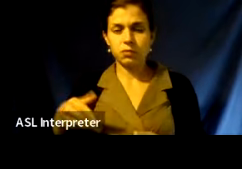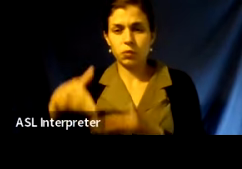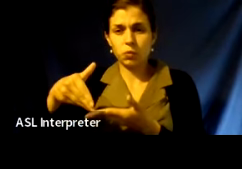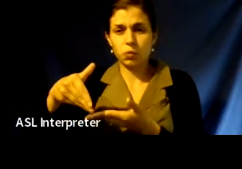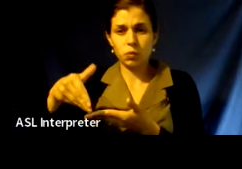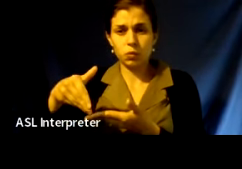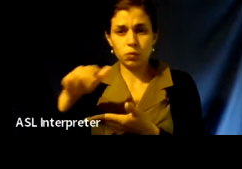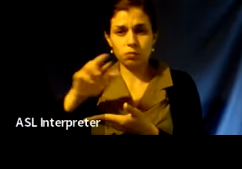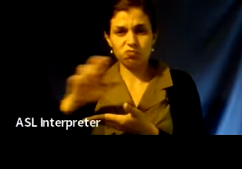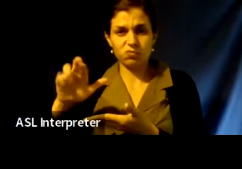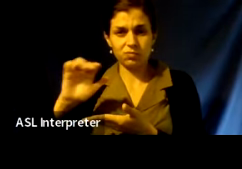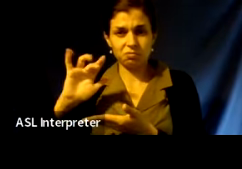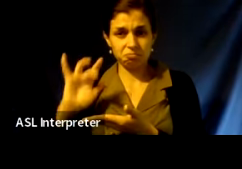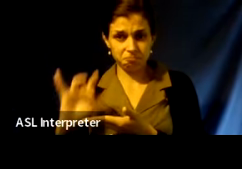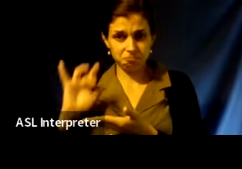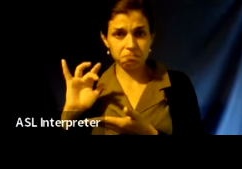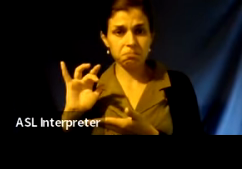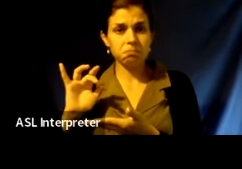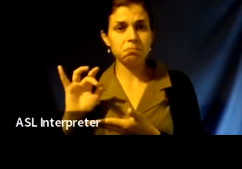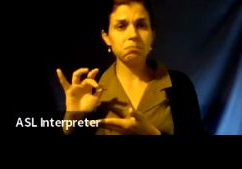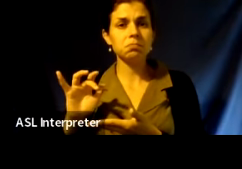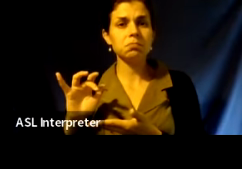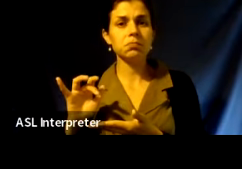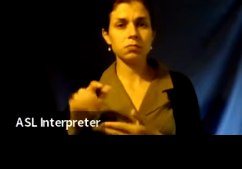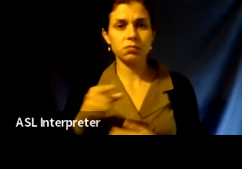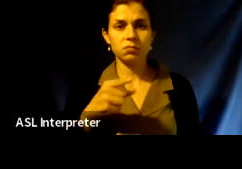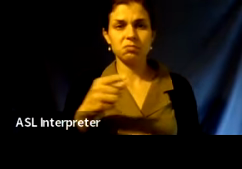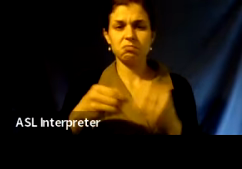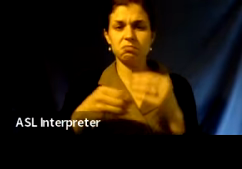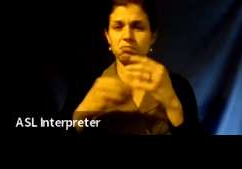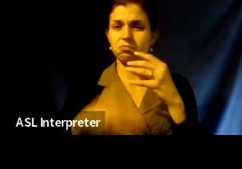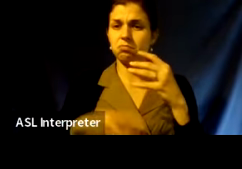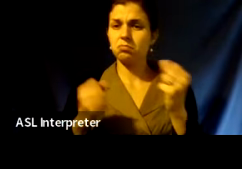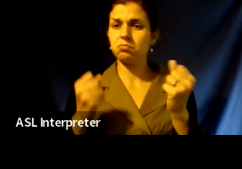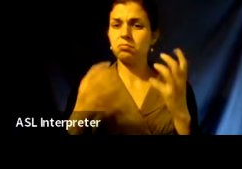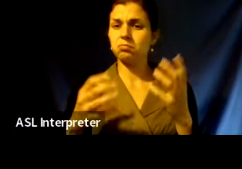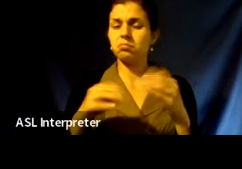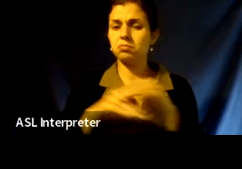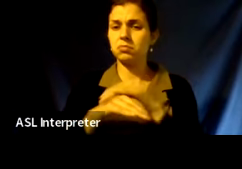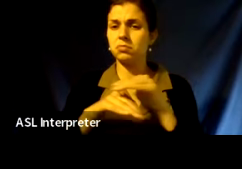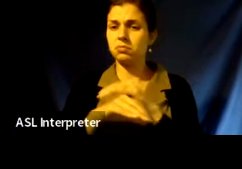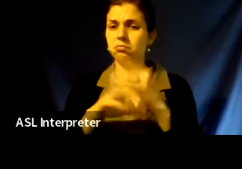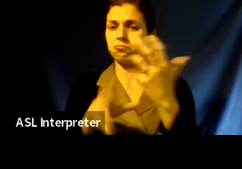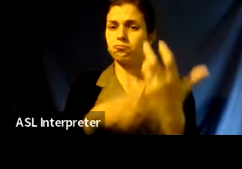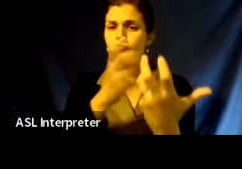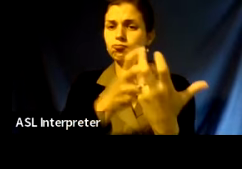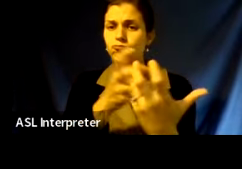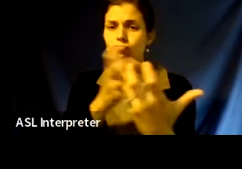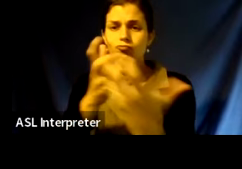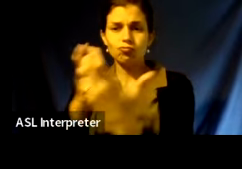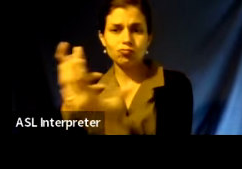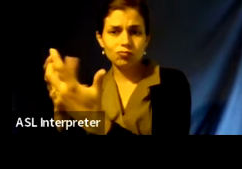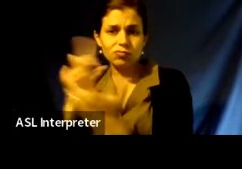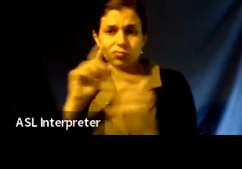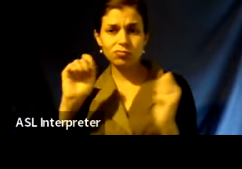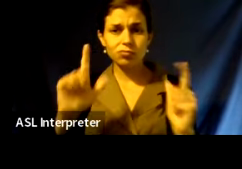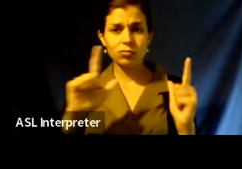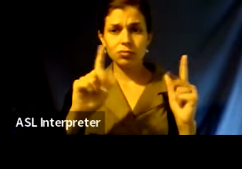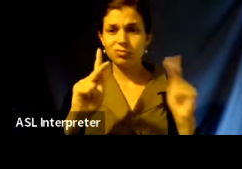Eye is a feature set of accessibility tools designed to meet the varying needs of the